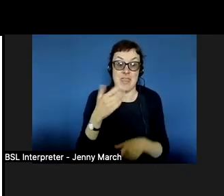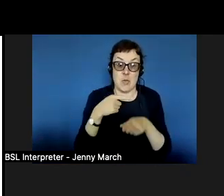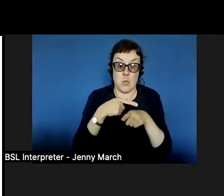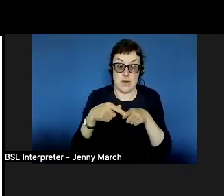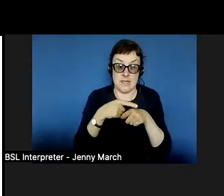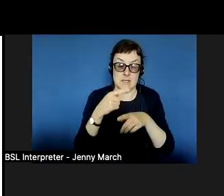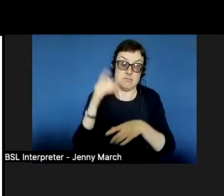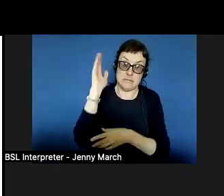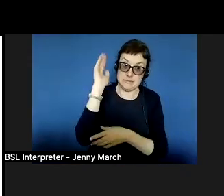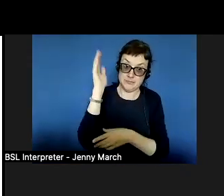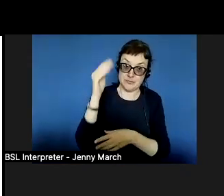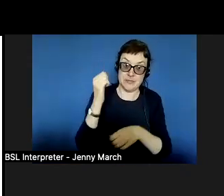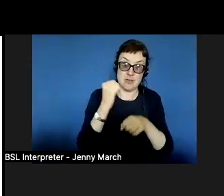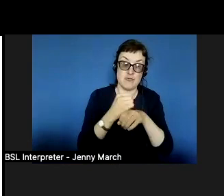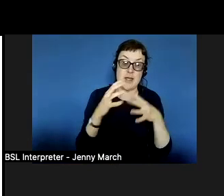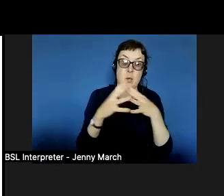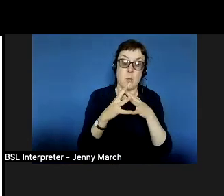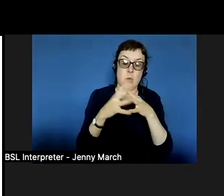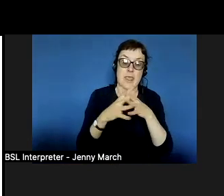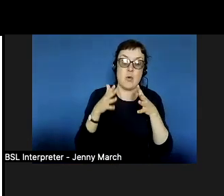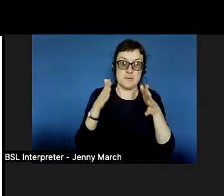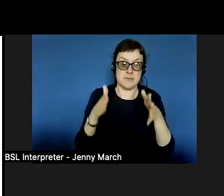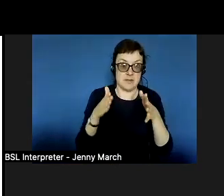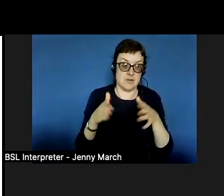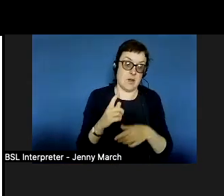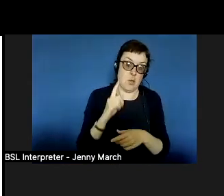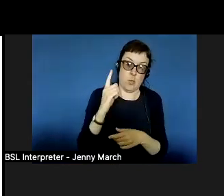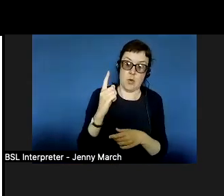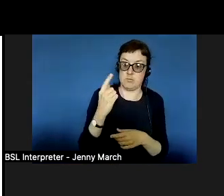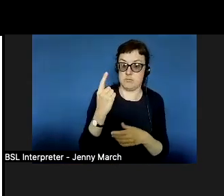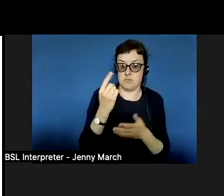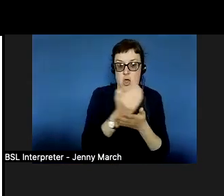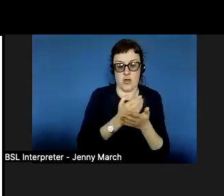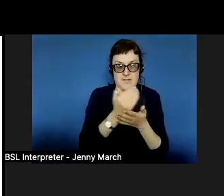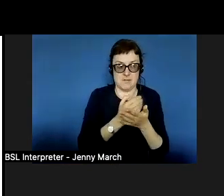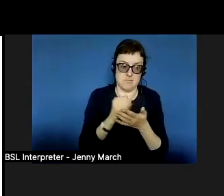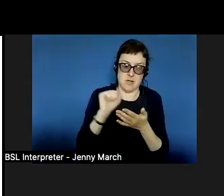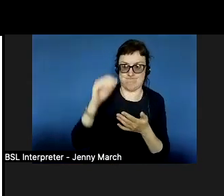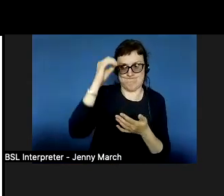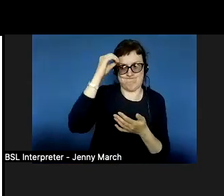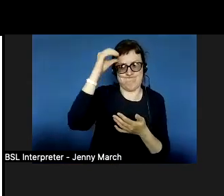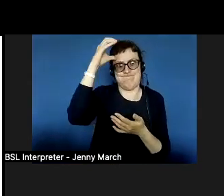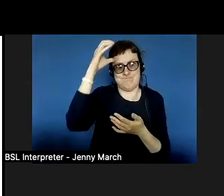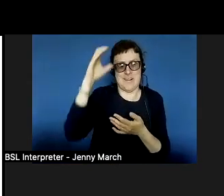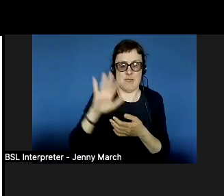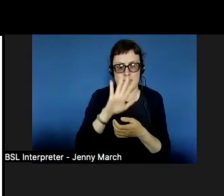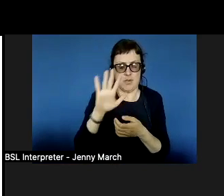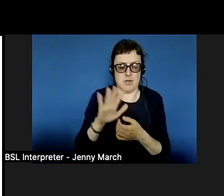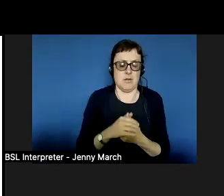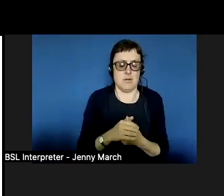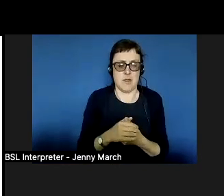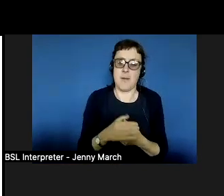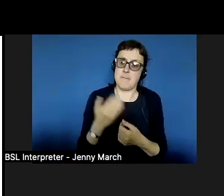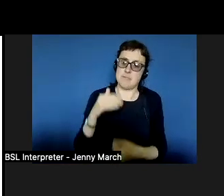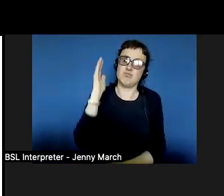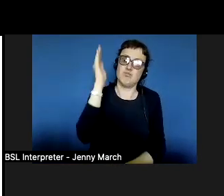of Greenwell Hospital. One of the archivists was like really kind of that was like her specialist area. So she spoke to us about